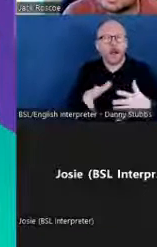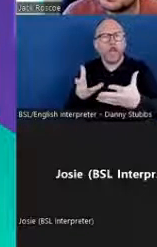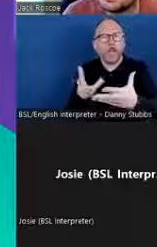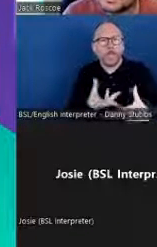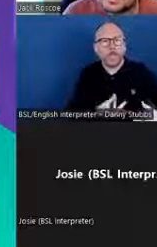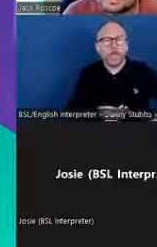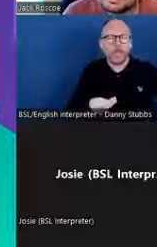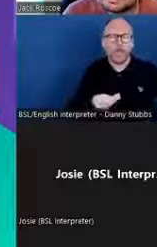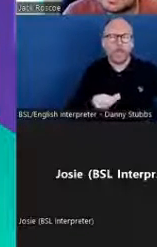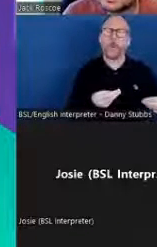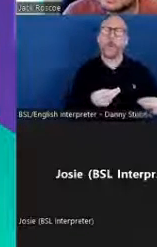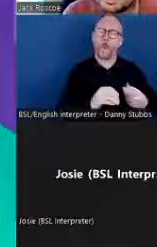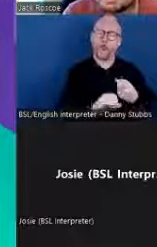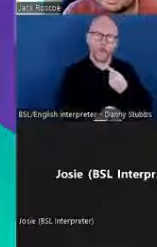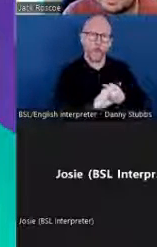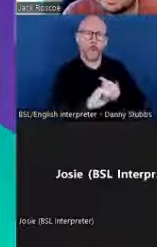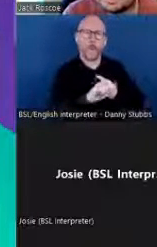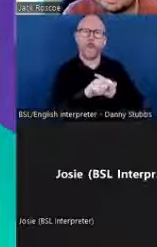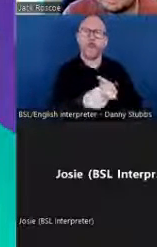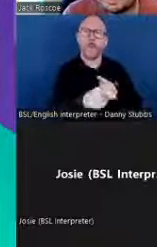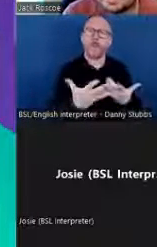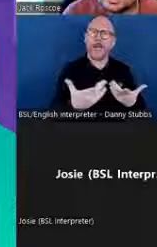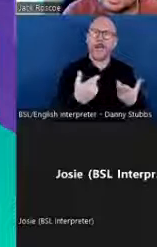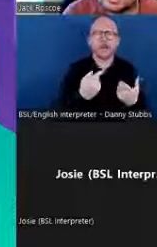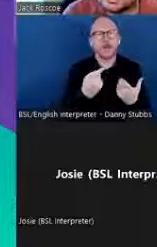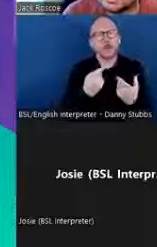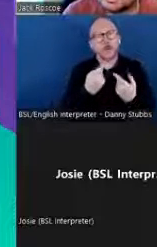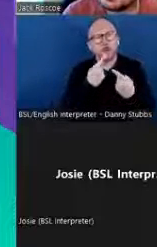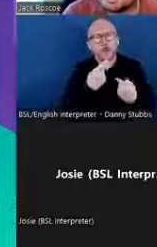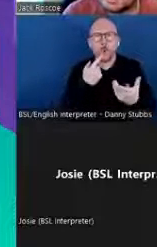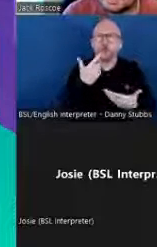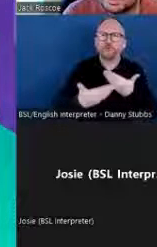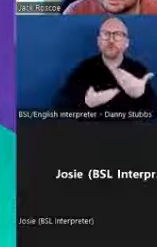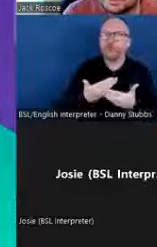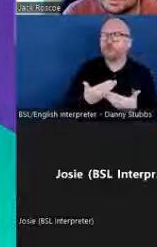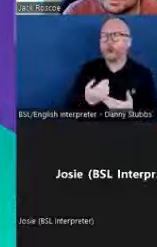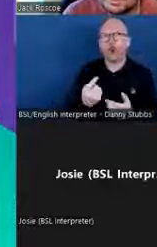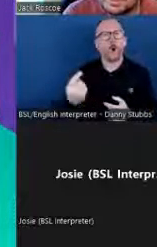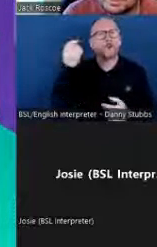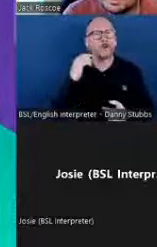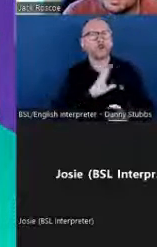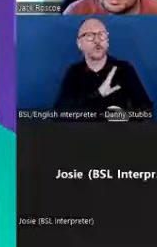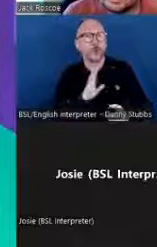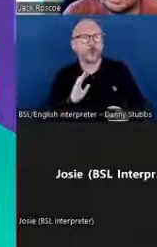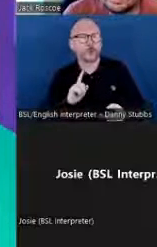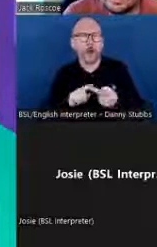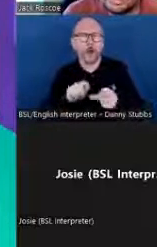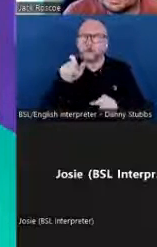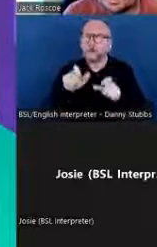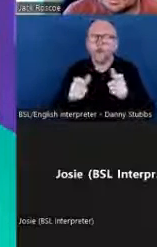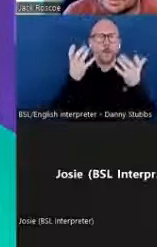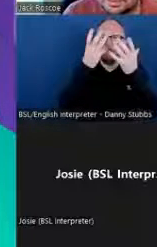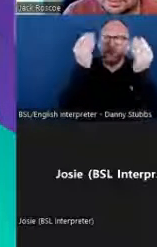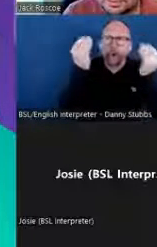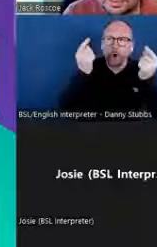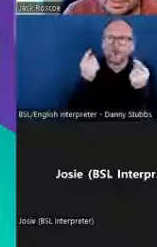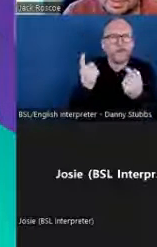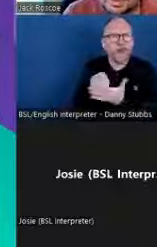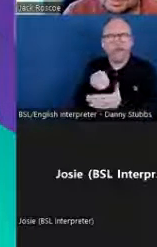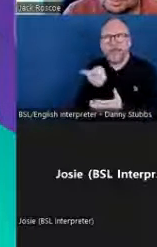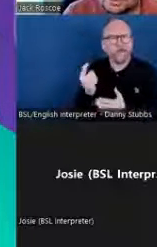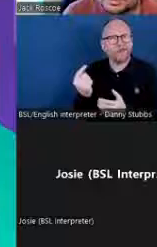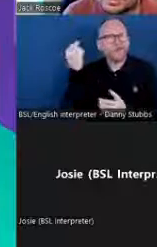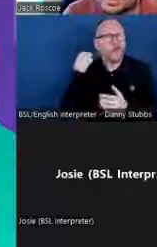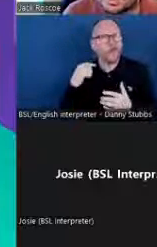soldiers and told the stories of forgotten people. And there was quite a diverse range of people included. I don't think that's going to load, is